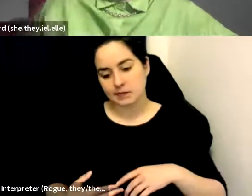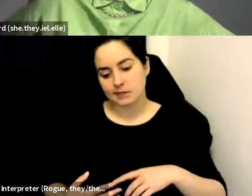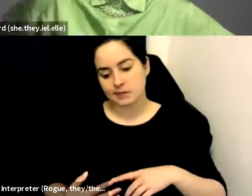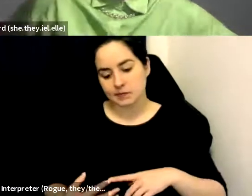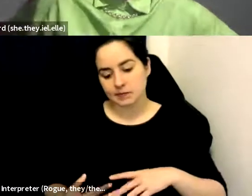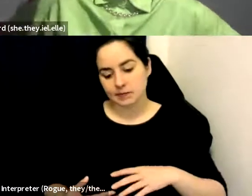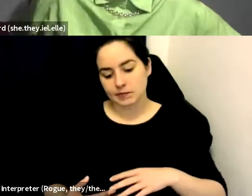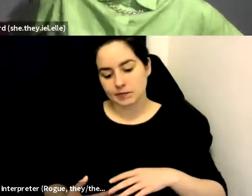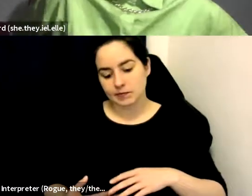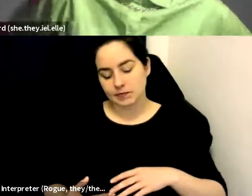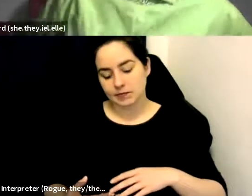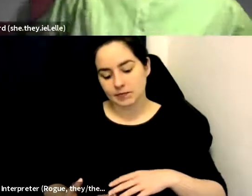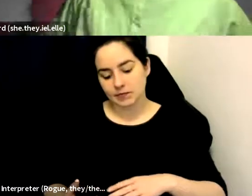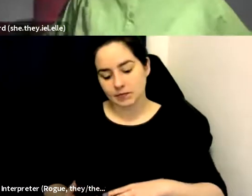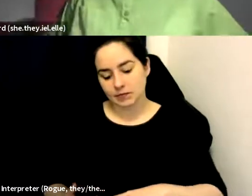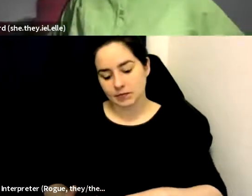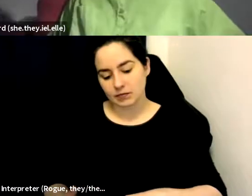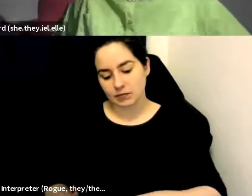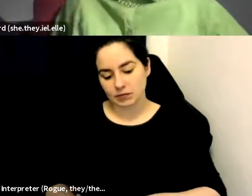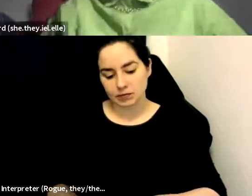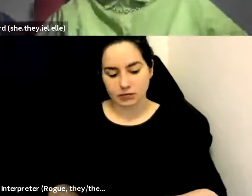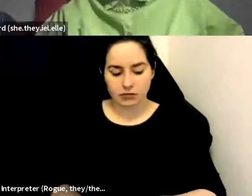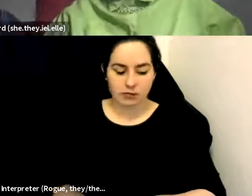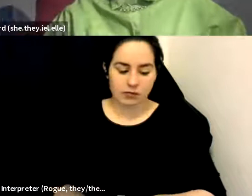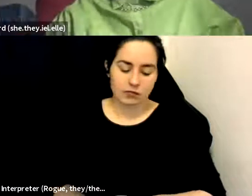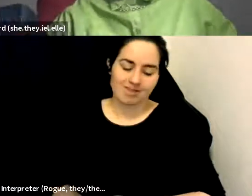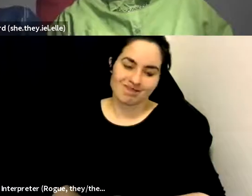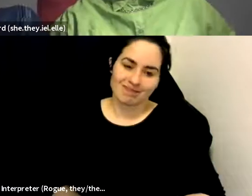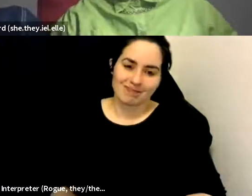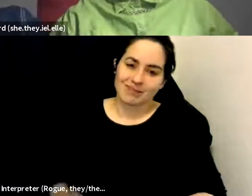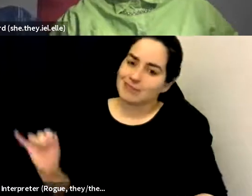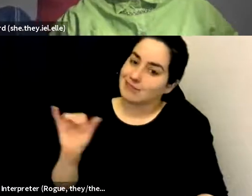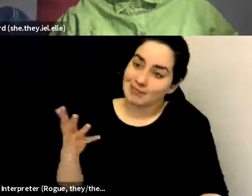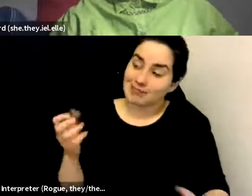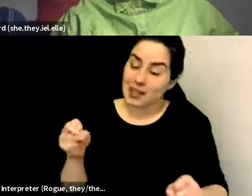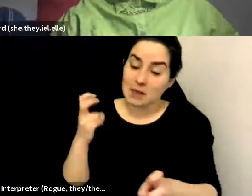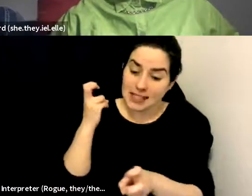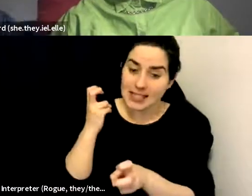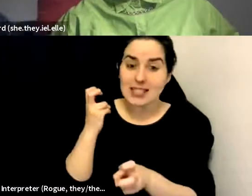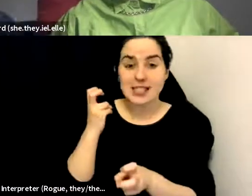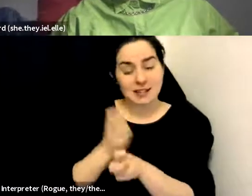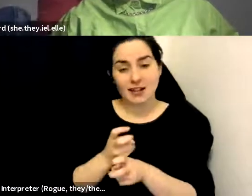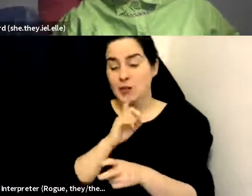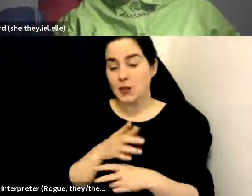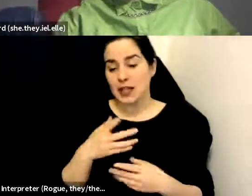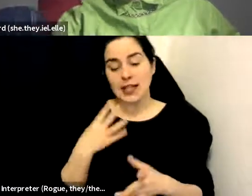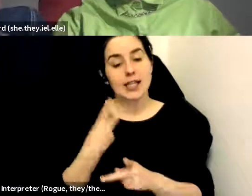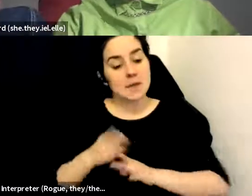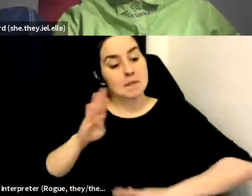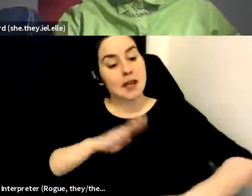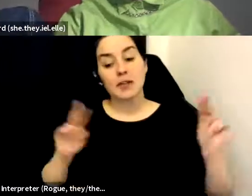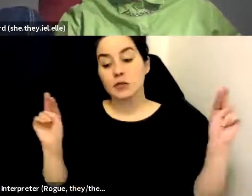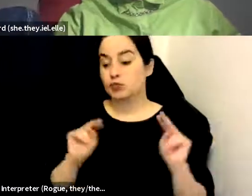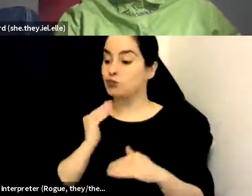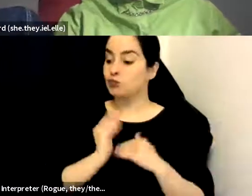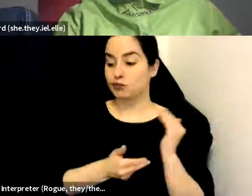It's hard to remain, I feel like it's hard to remain diplomatic in situations when I find, for me